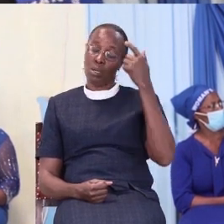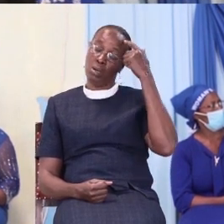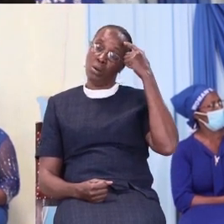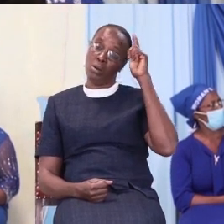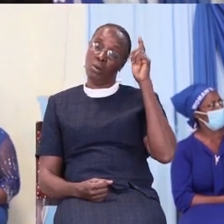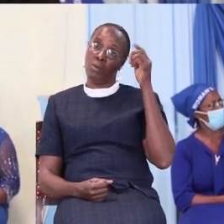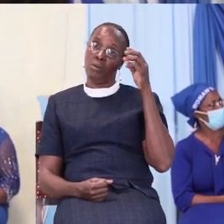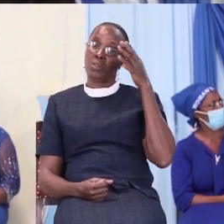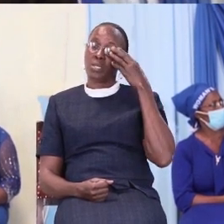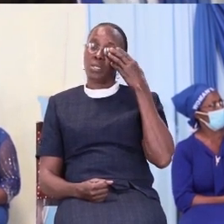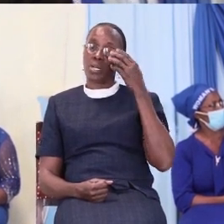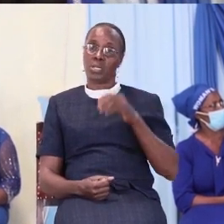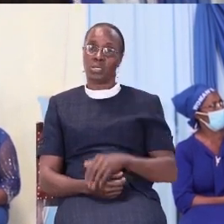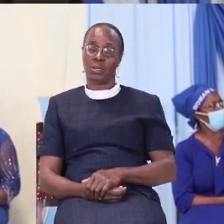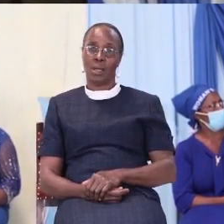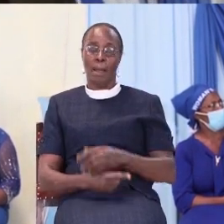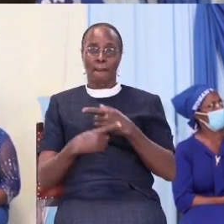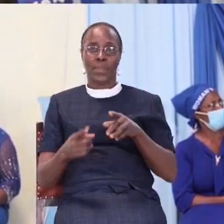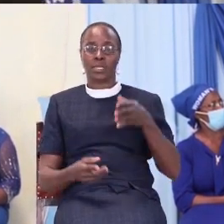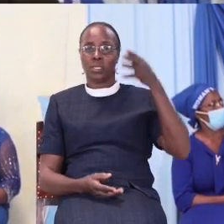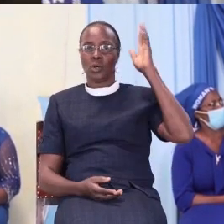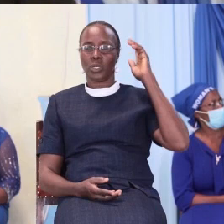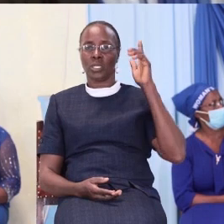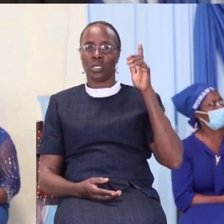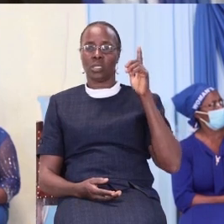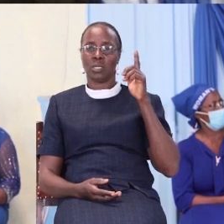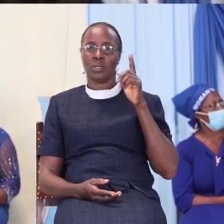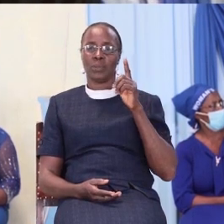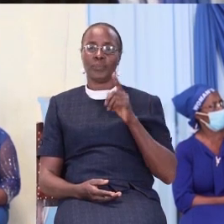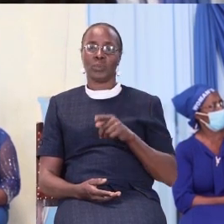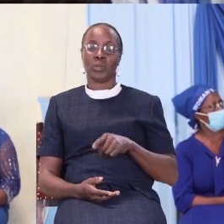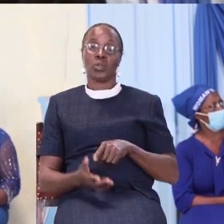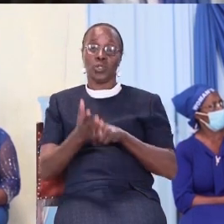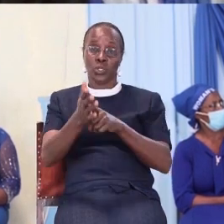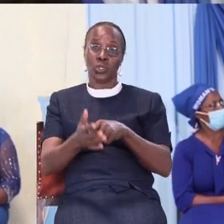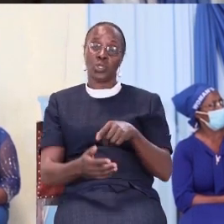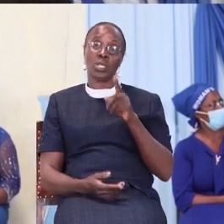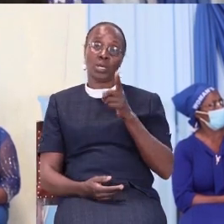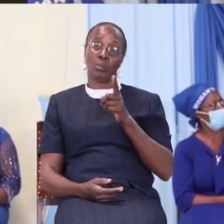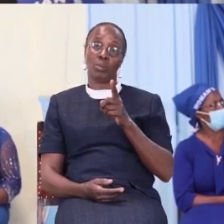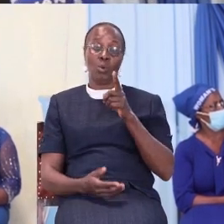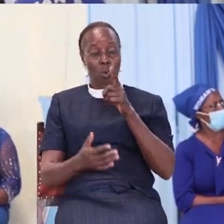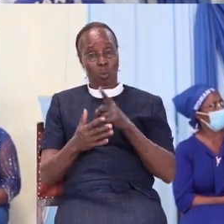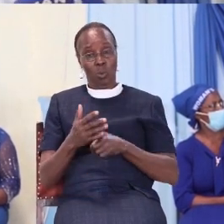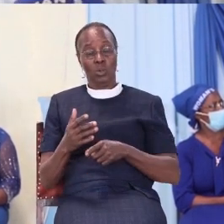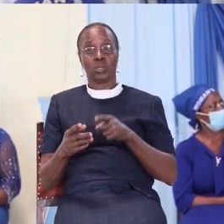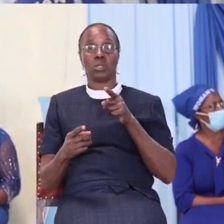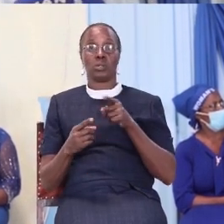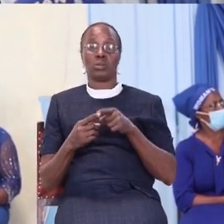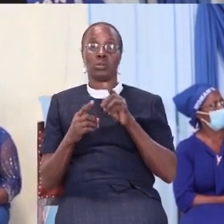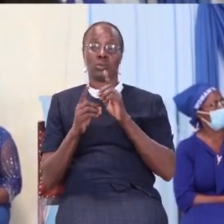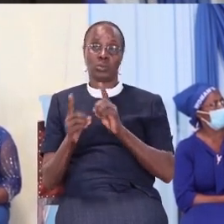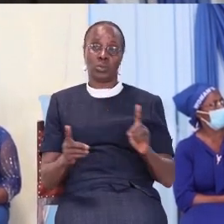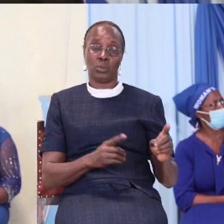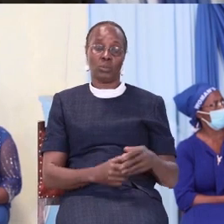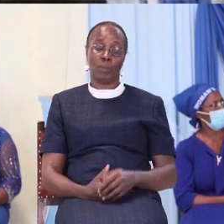given instructions that you are now to pass over the Jordan